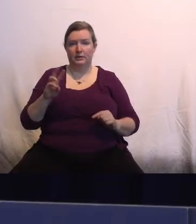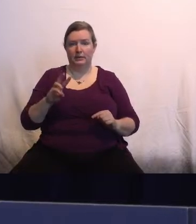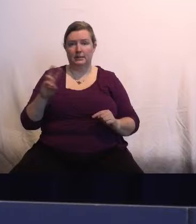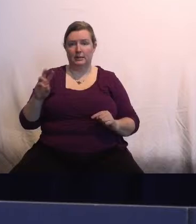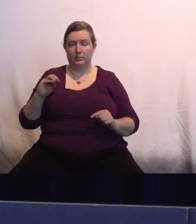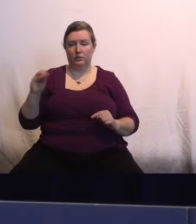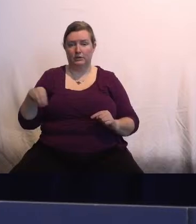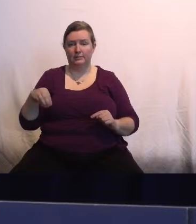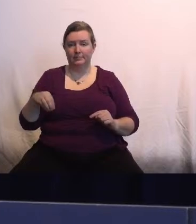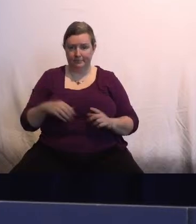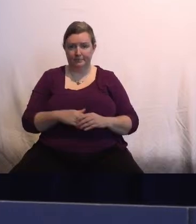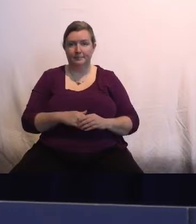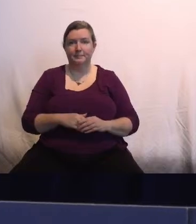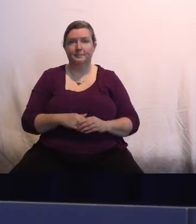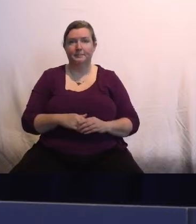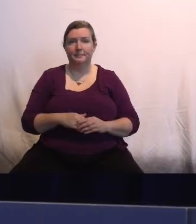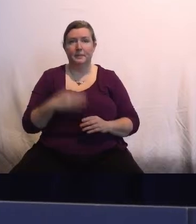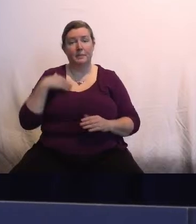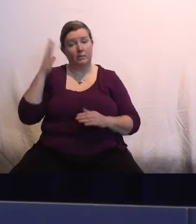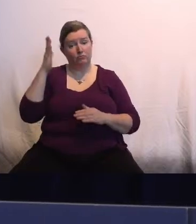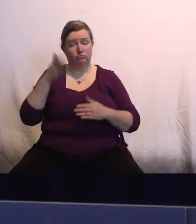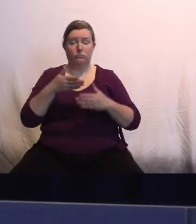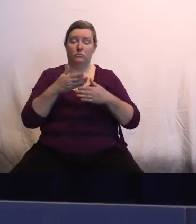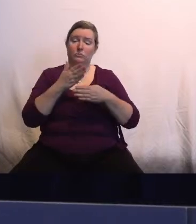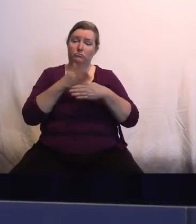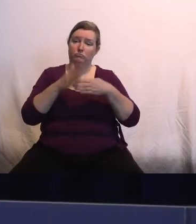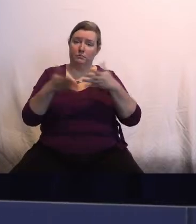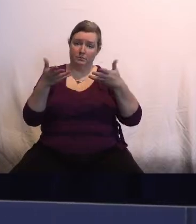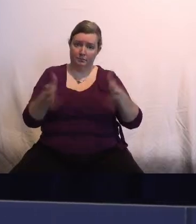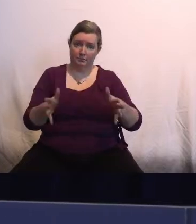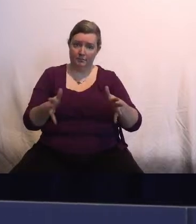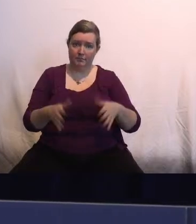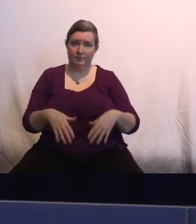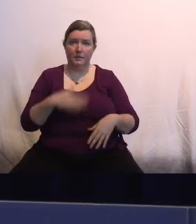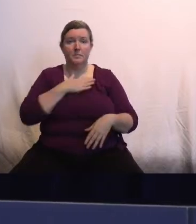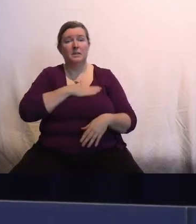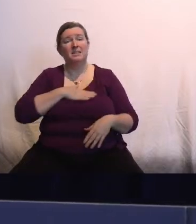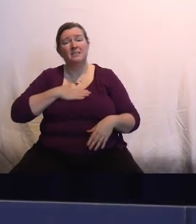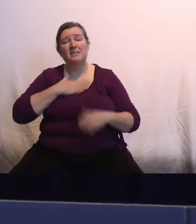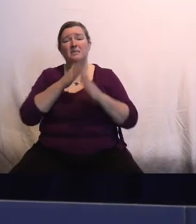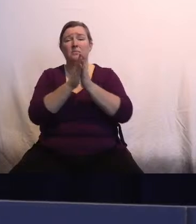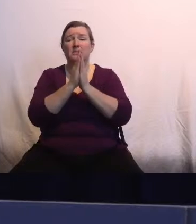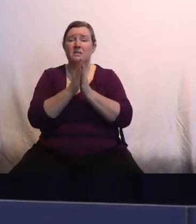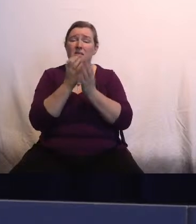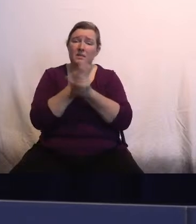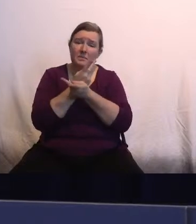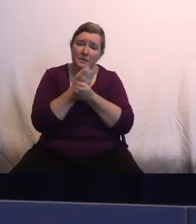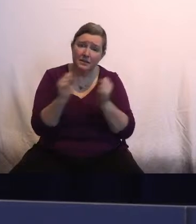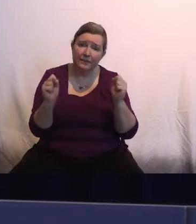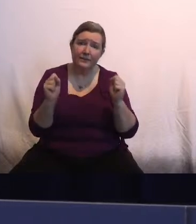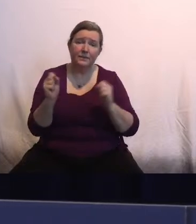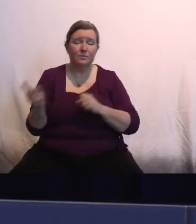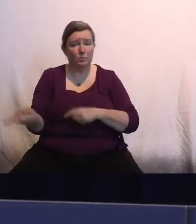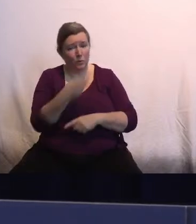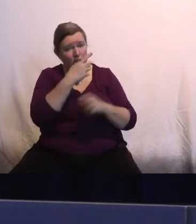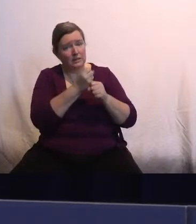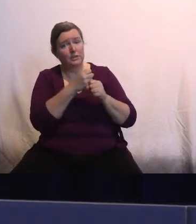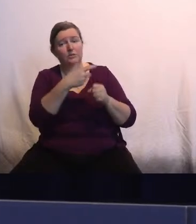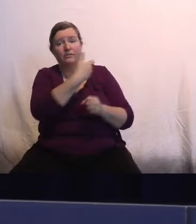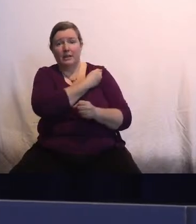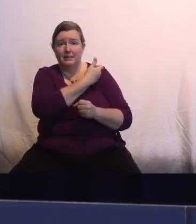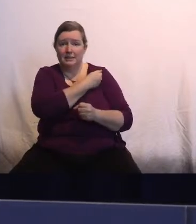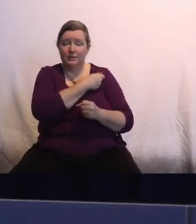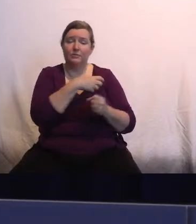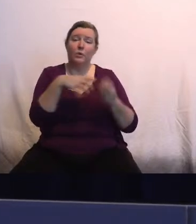17.66%. So that concludes my daily report. Please continue to stay safe. Let's get vaccinated, get boosted